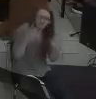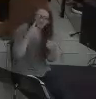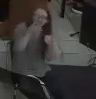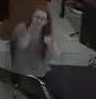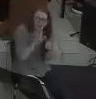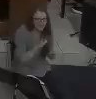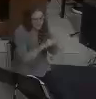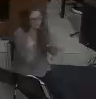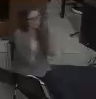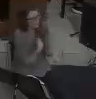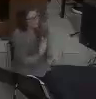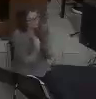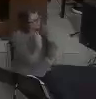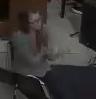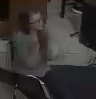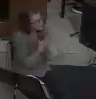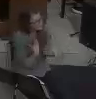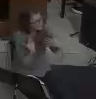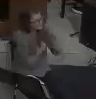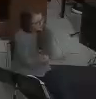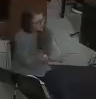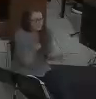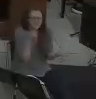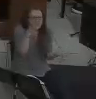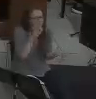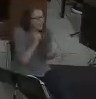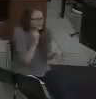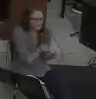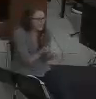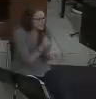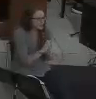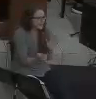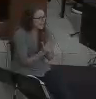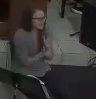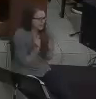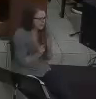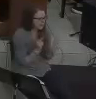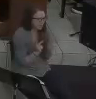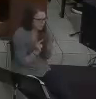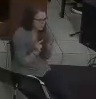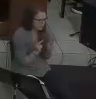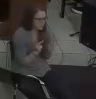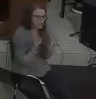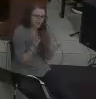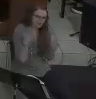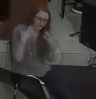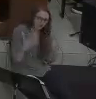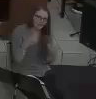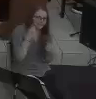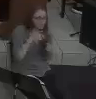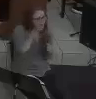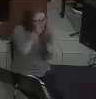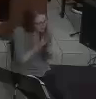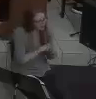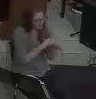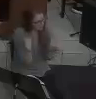courage. God does not create illegal people. I am thankful for a God who calls us to be